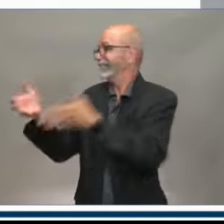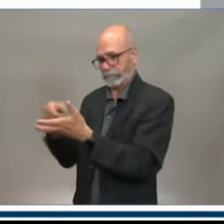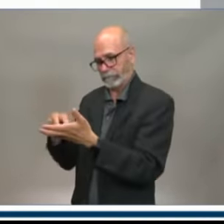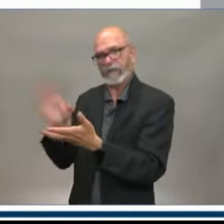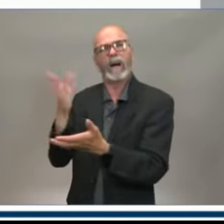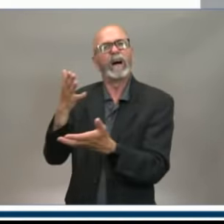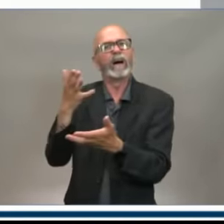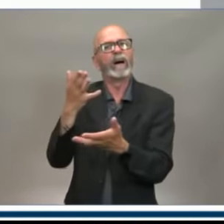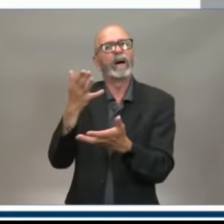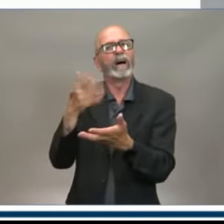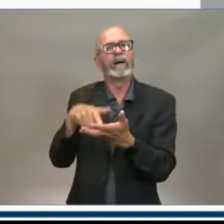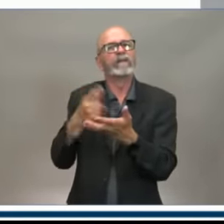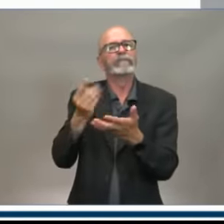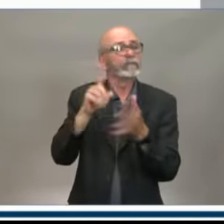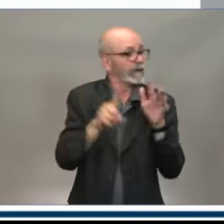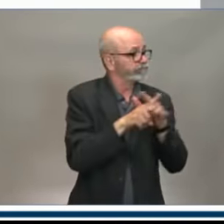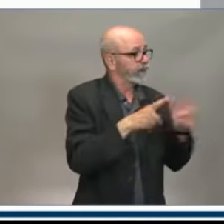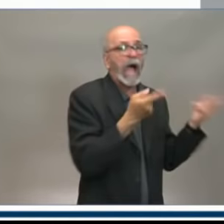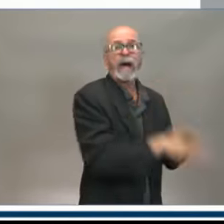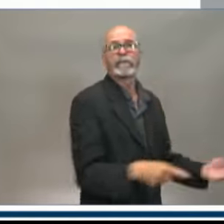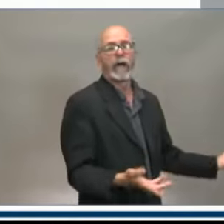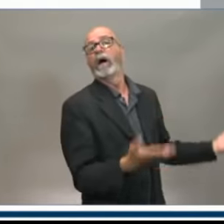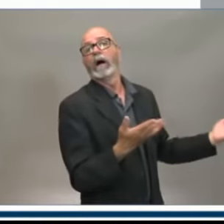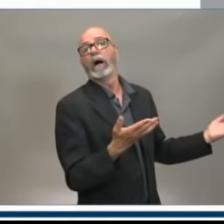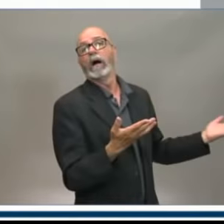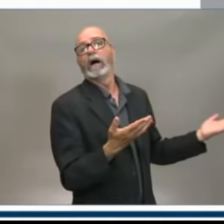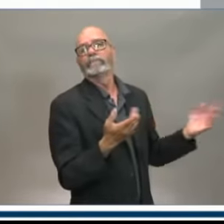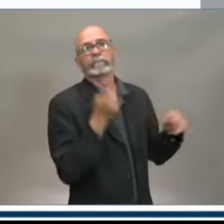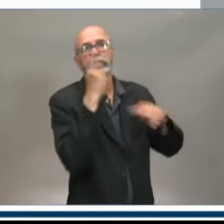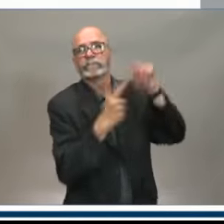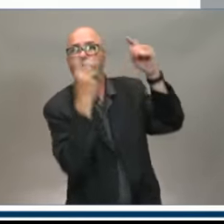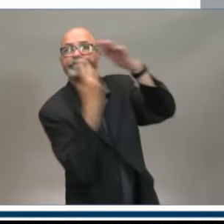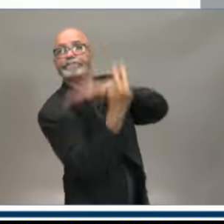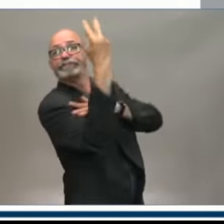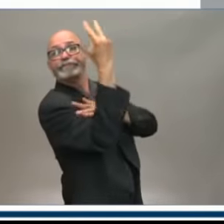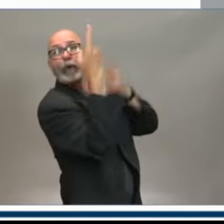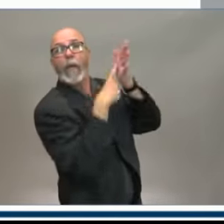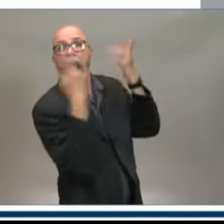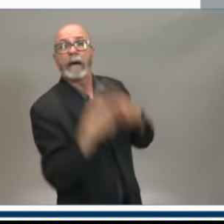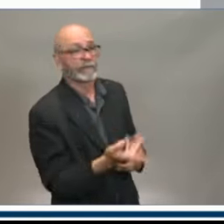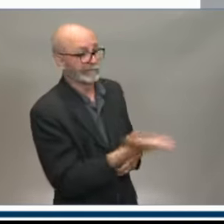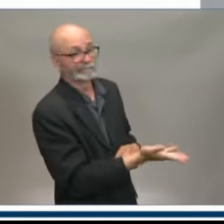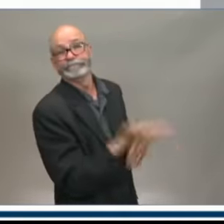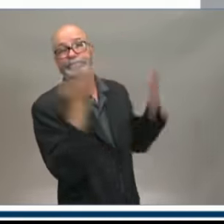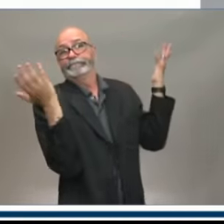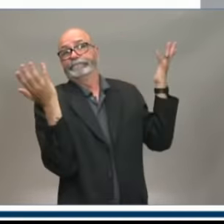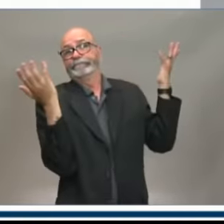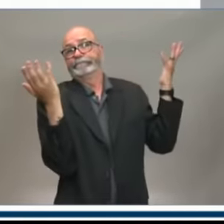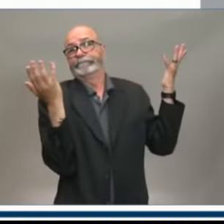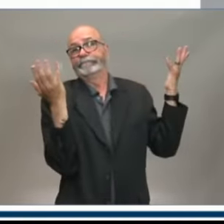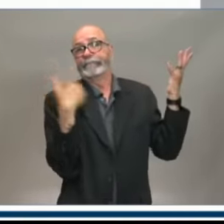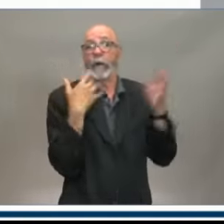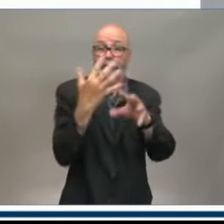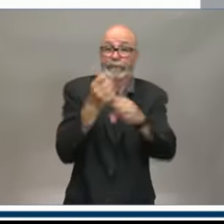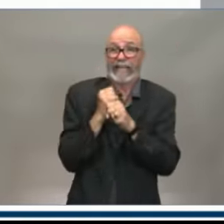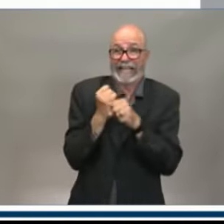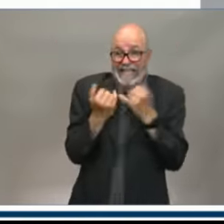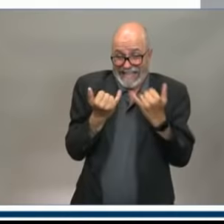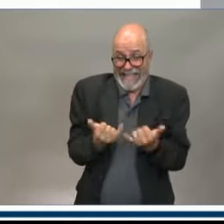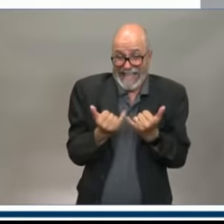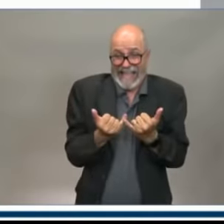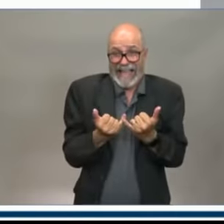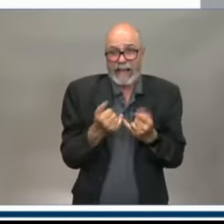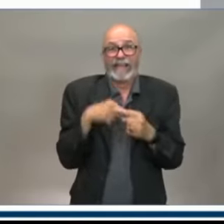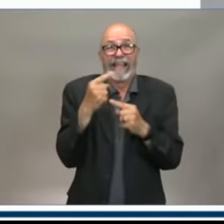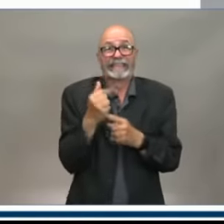of a world in health and in healthcare where we have multiple information systems. But the discrepancy, the timing